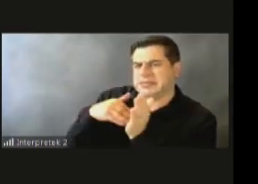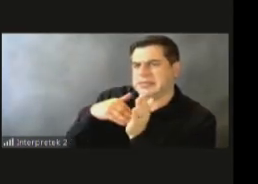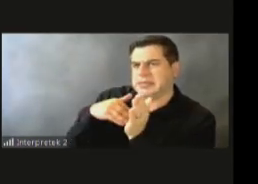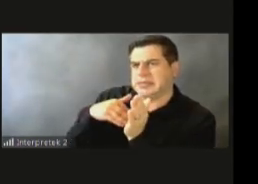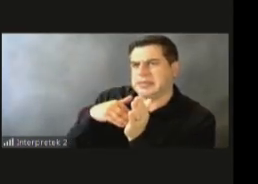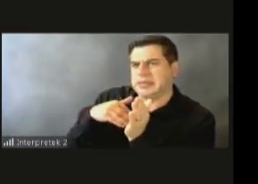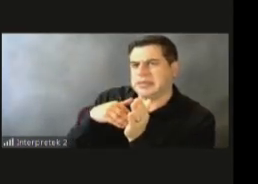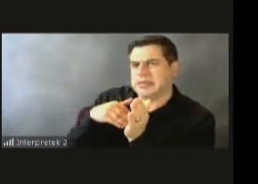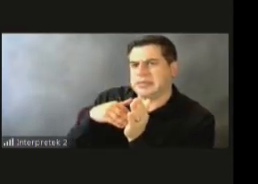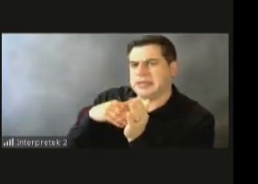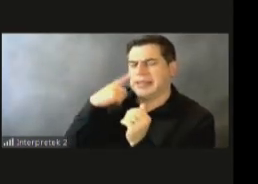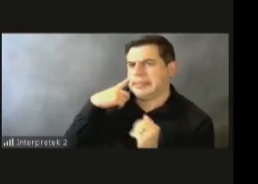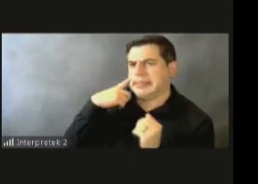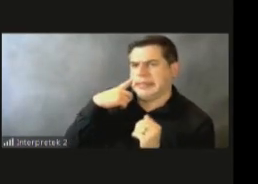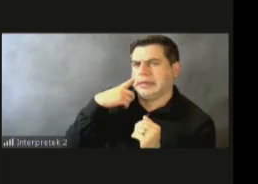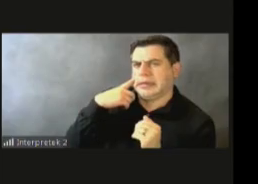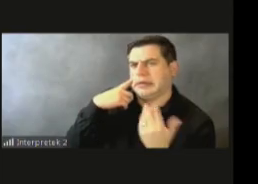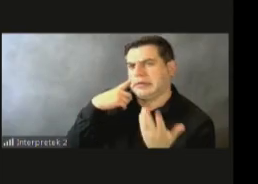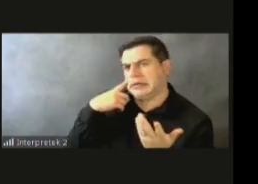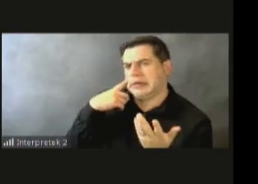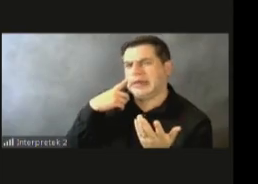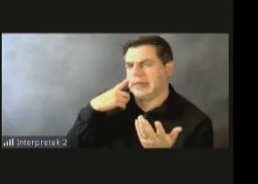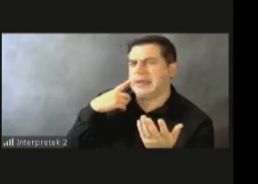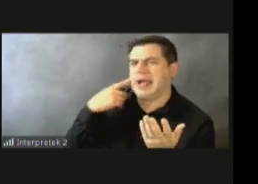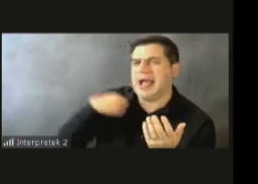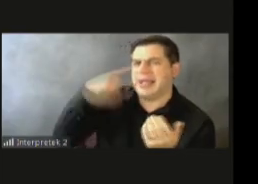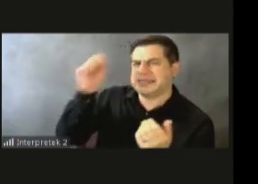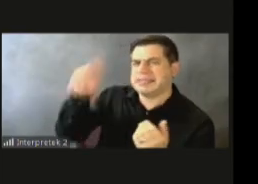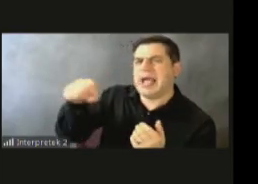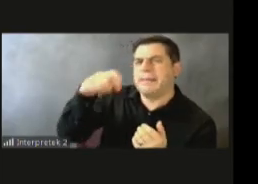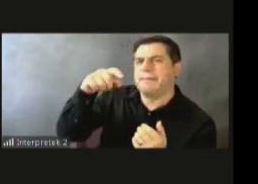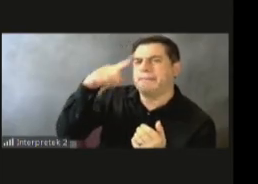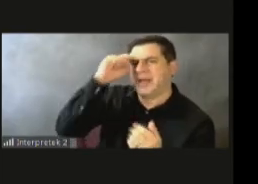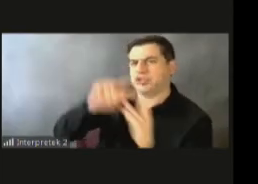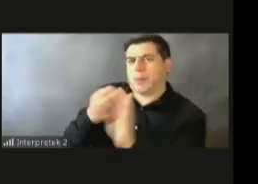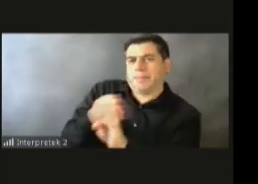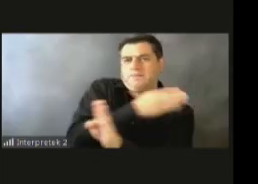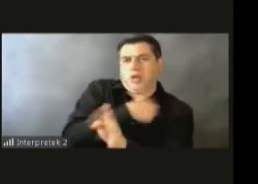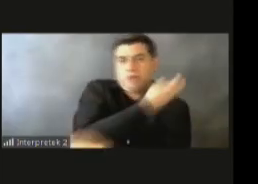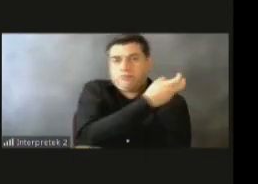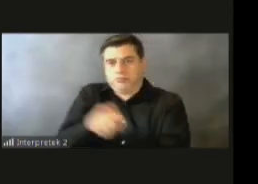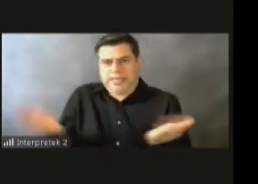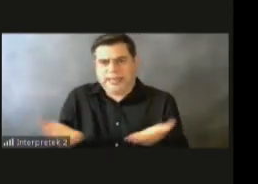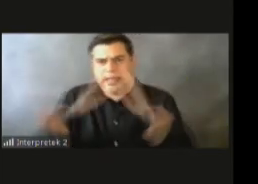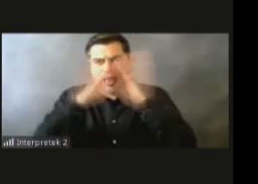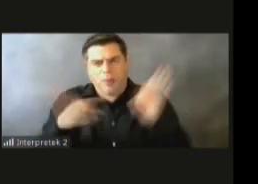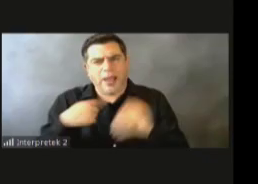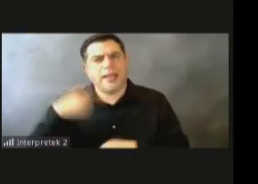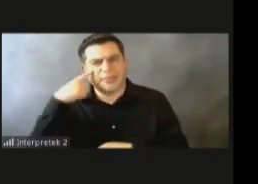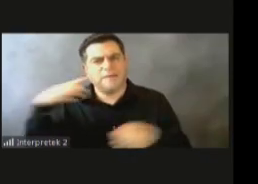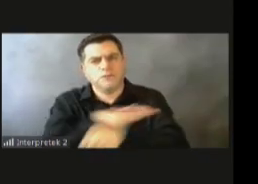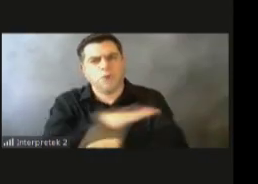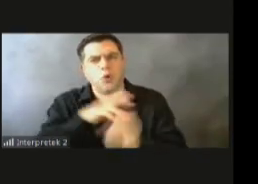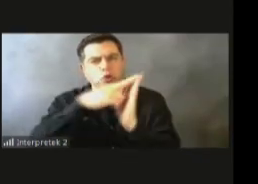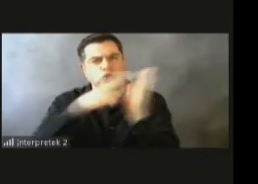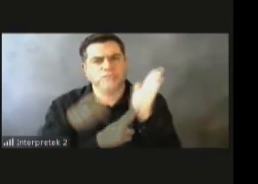But I believe, yeah, because it started before I moved over to housing, so I think the full contract amount was $50,000. Okay, so